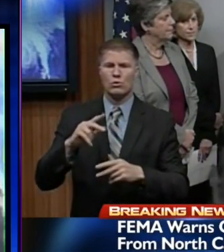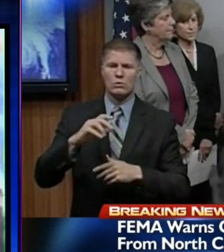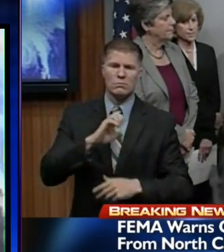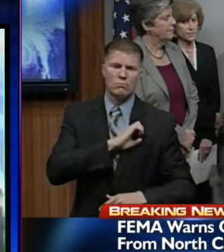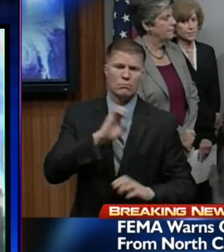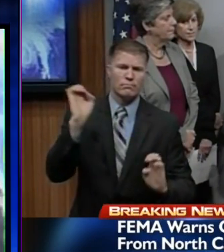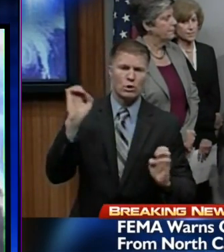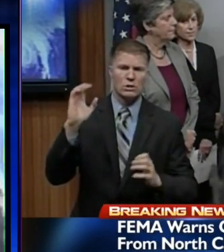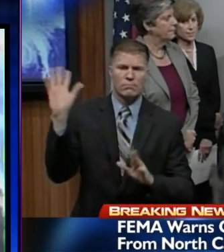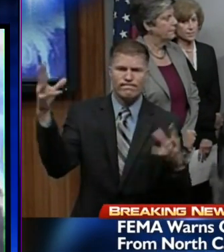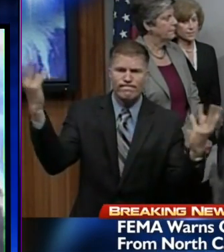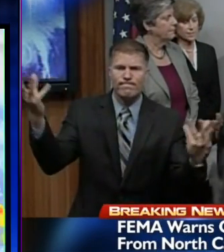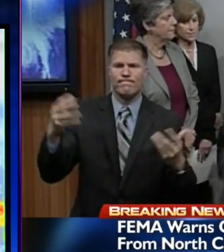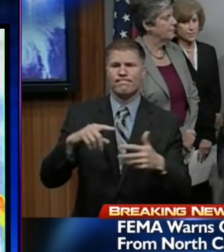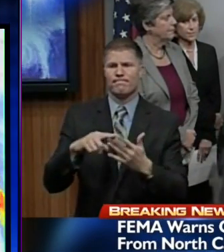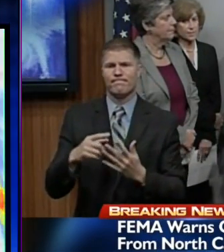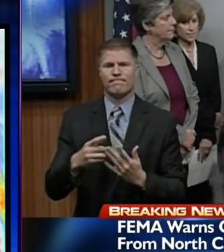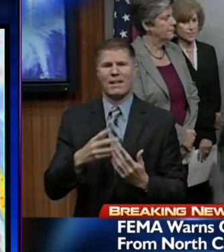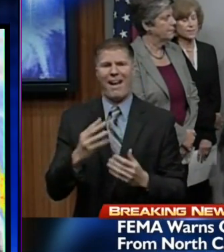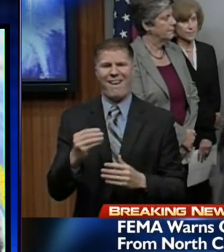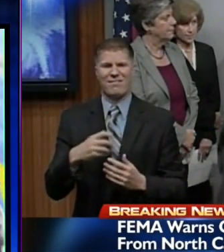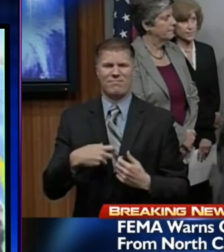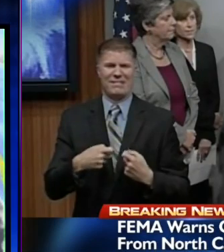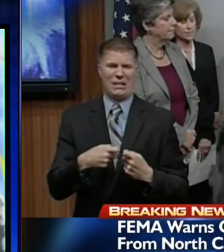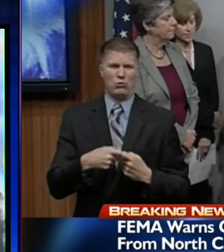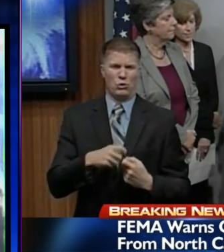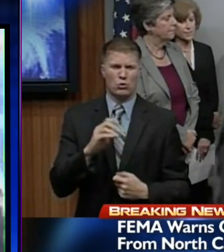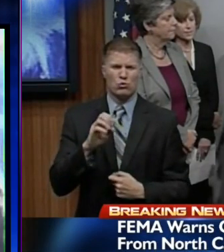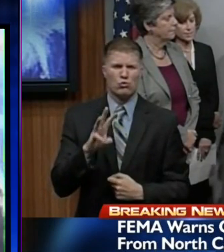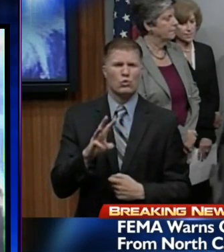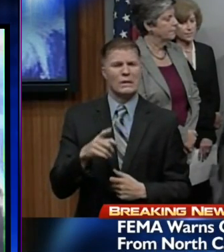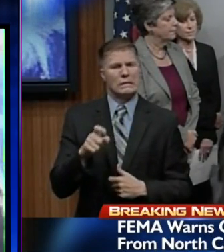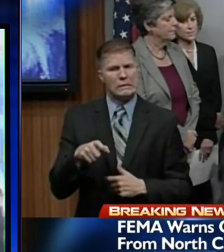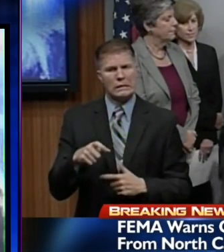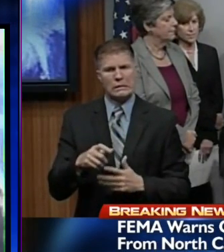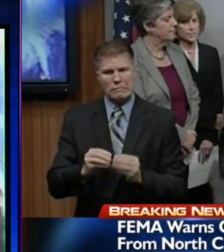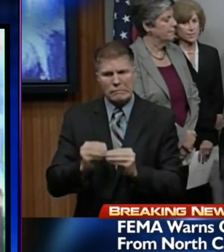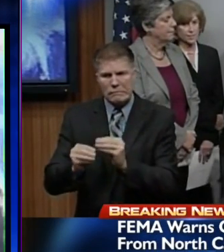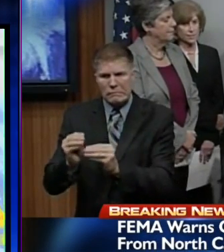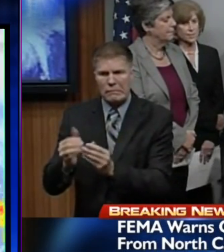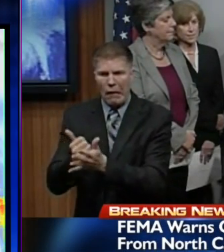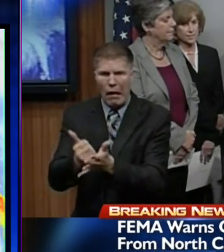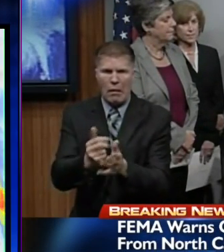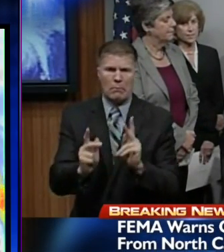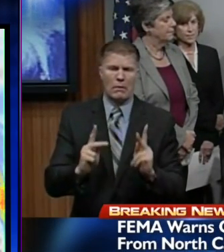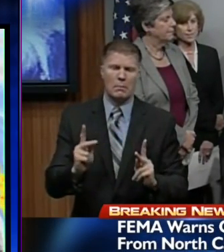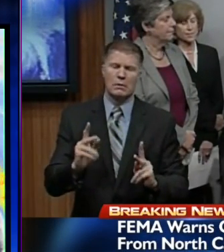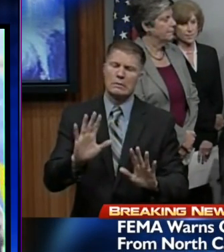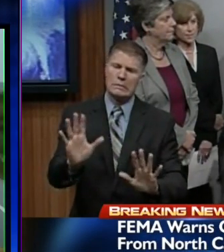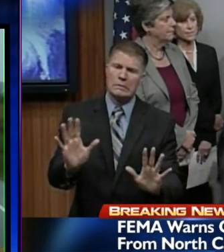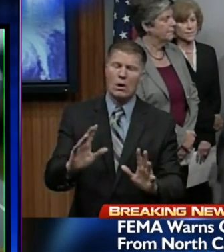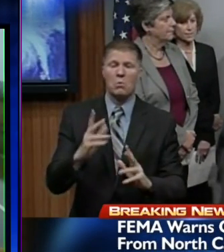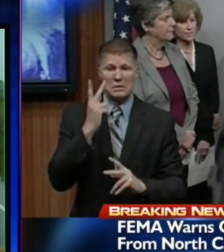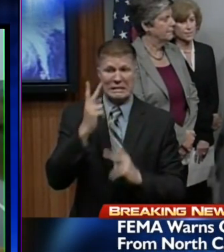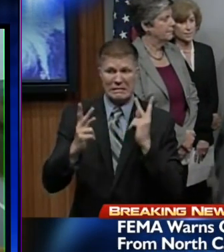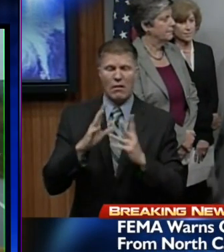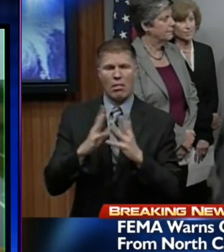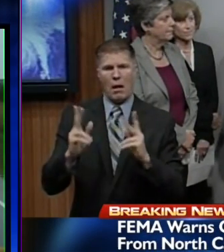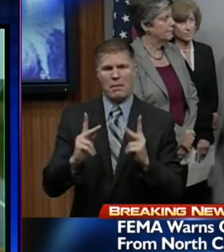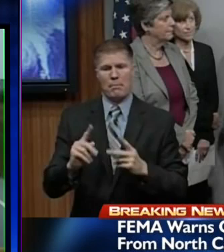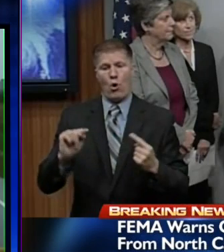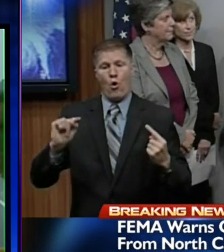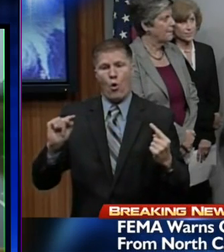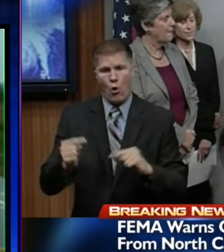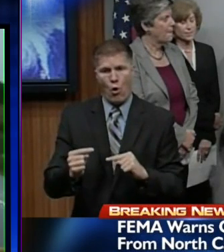get behind you when they're trying to go help. So in the aftermath of the storm, unfortunately, we've seen as many people injured and lose their lives